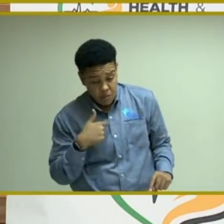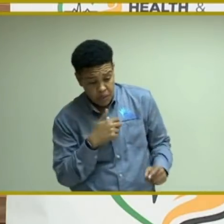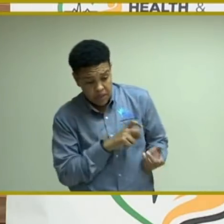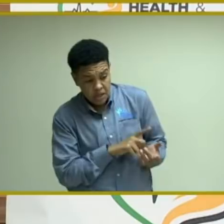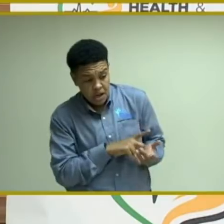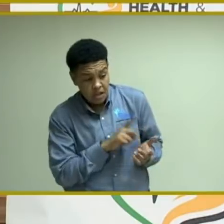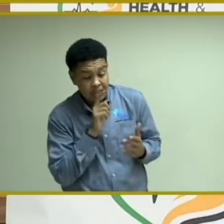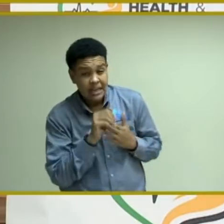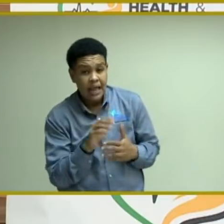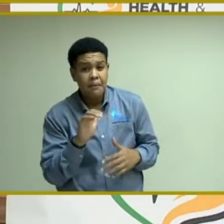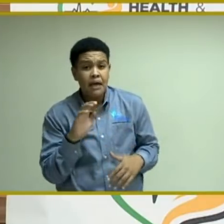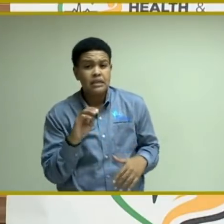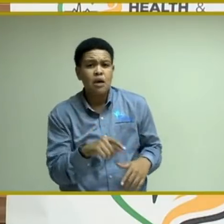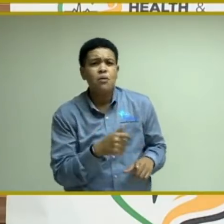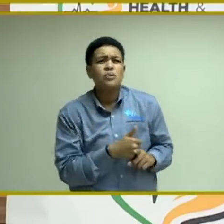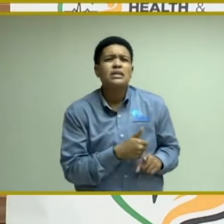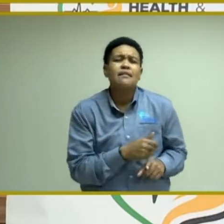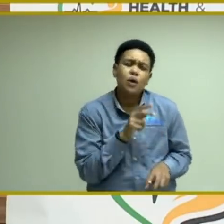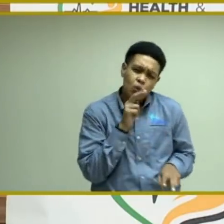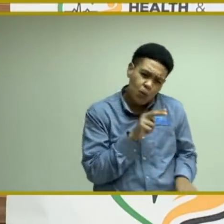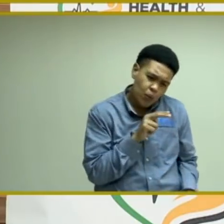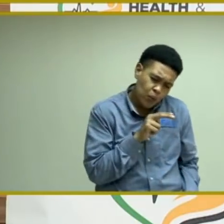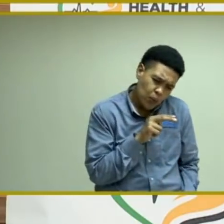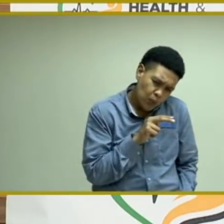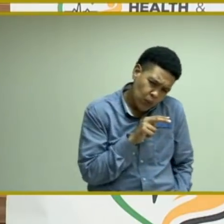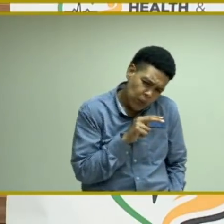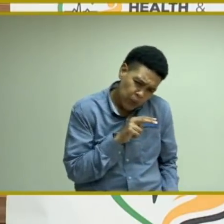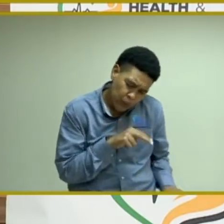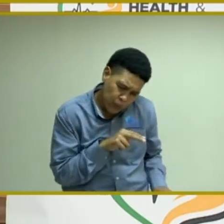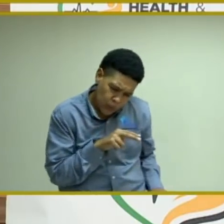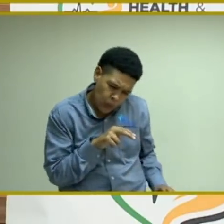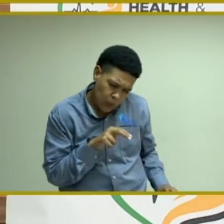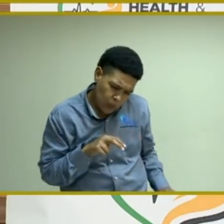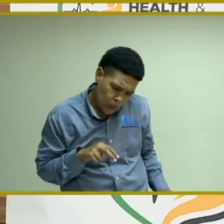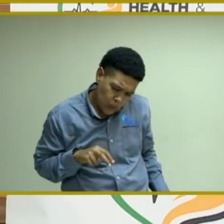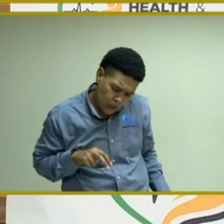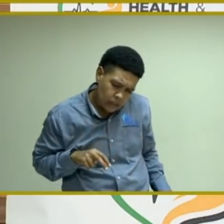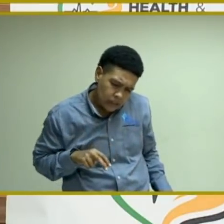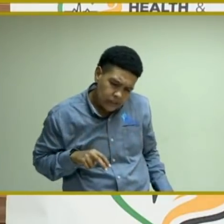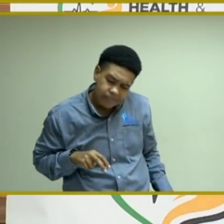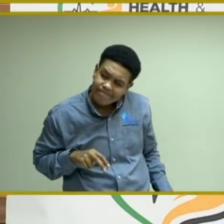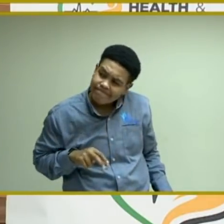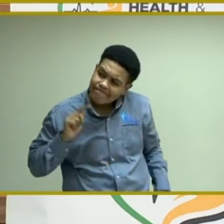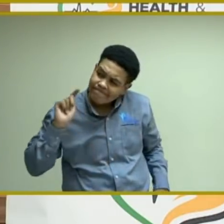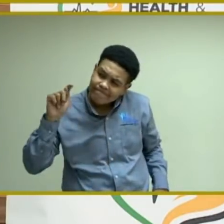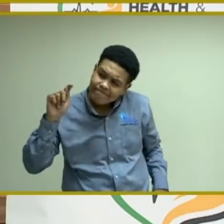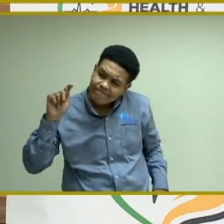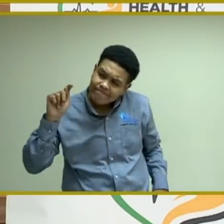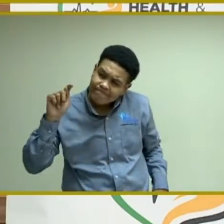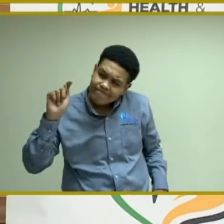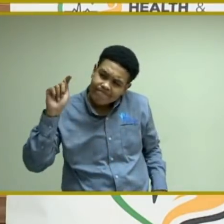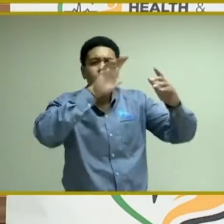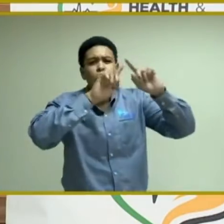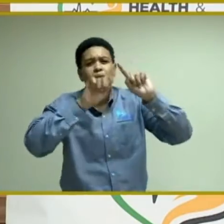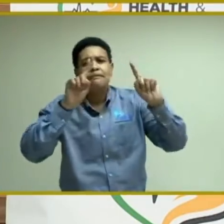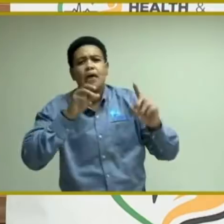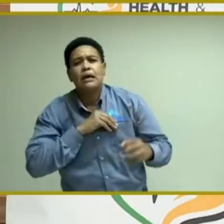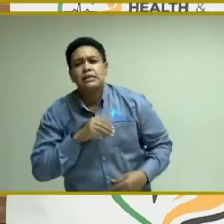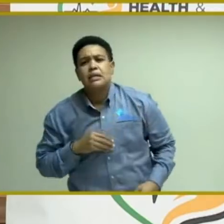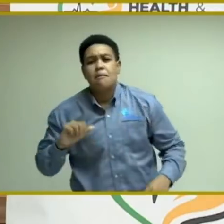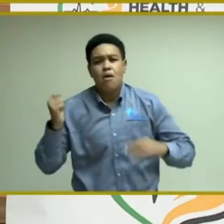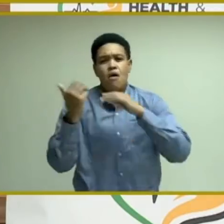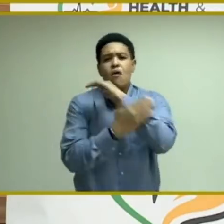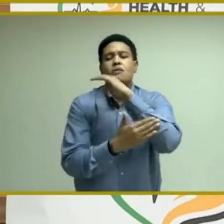clinicians led by the CMO have been looking at it. I know there are different approaches that have been adopted in other countries, as she has said,